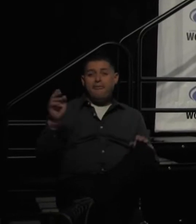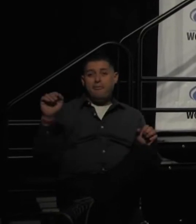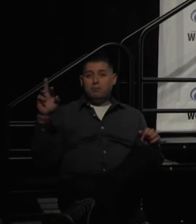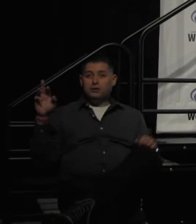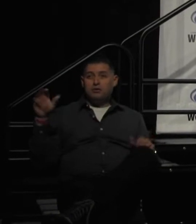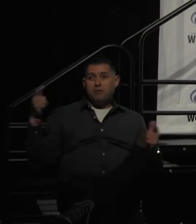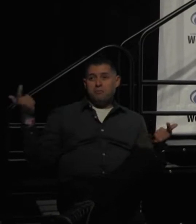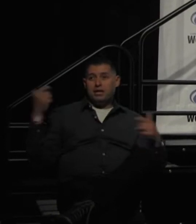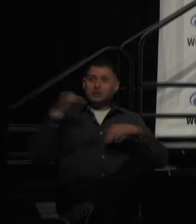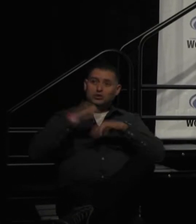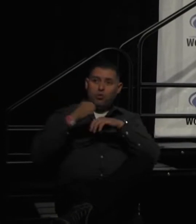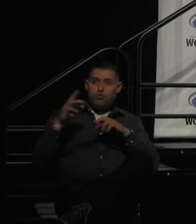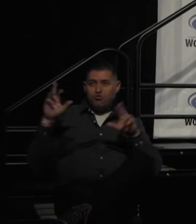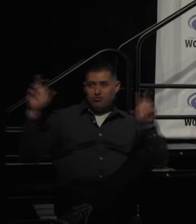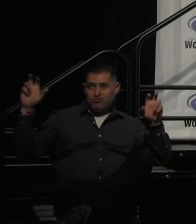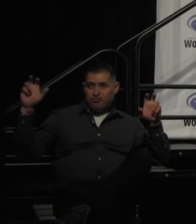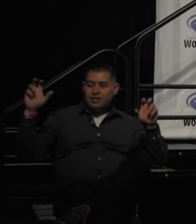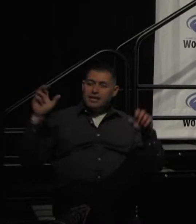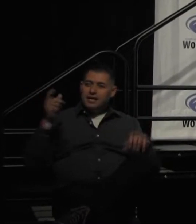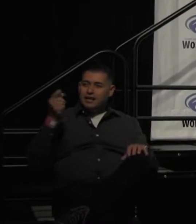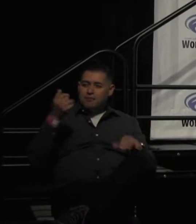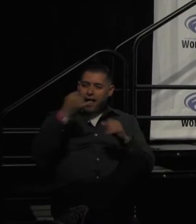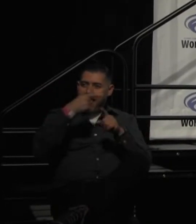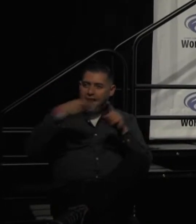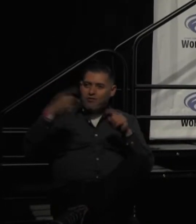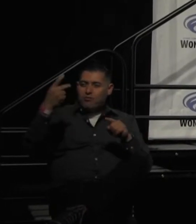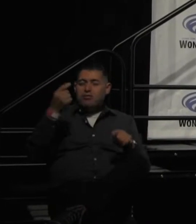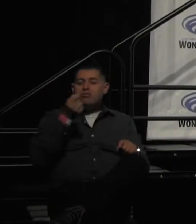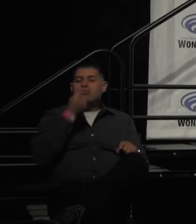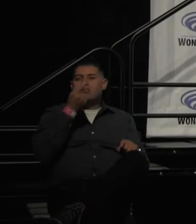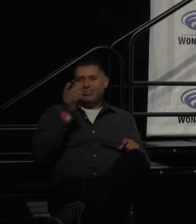Mr. Big Stoner here, he took a little half for it. That's